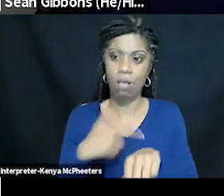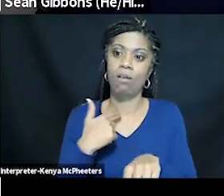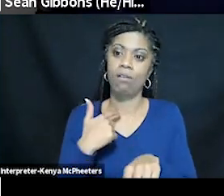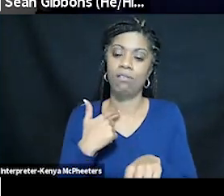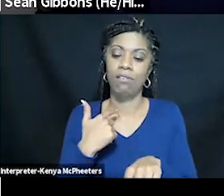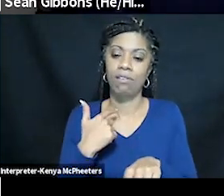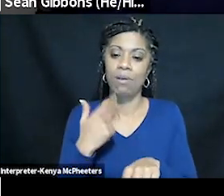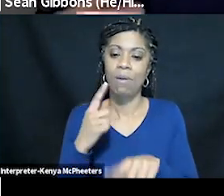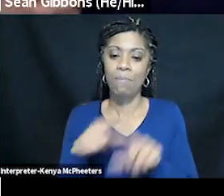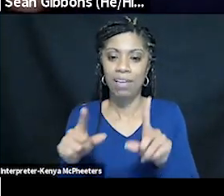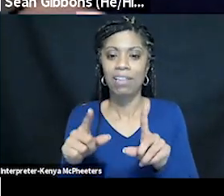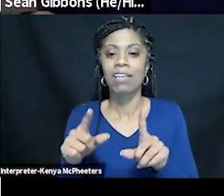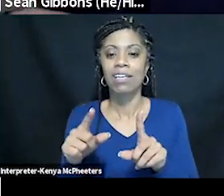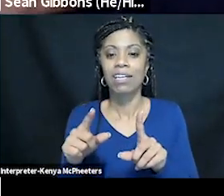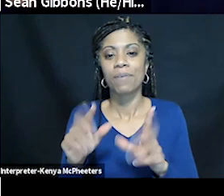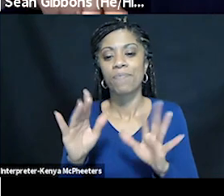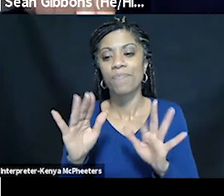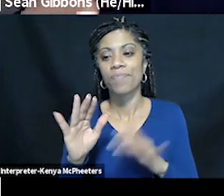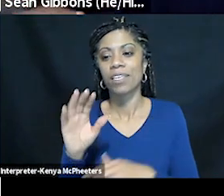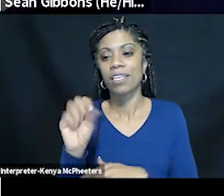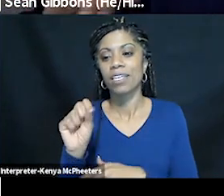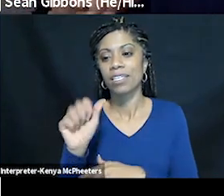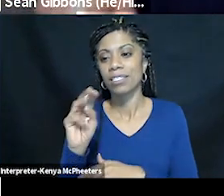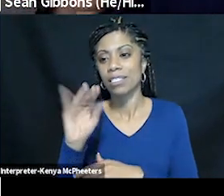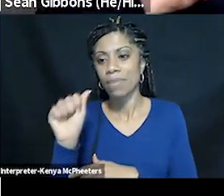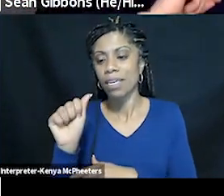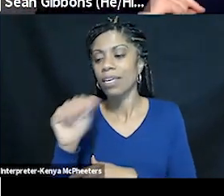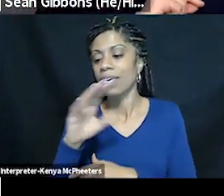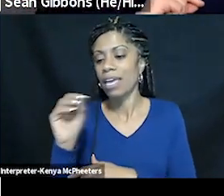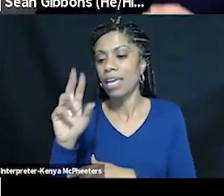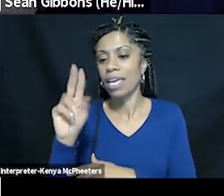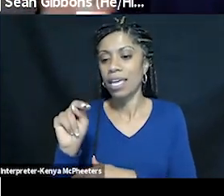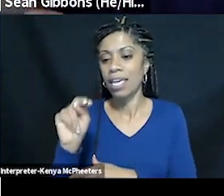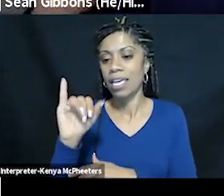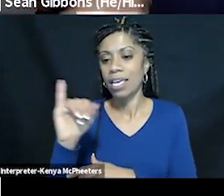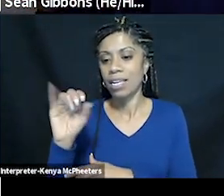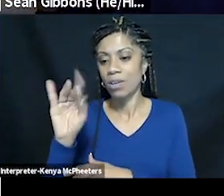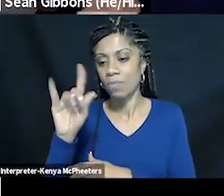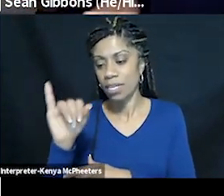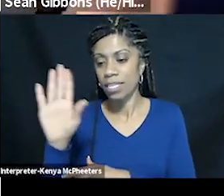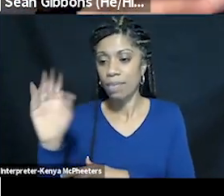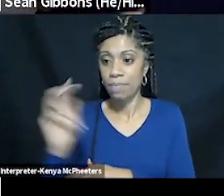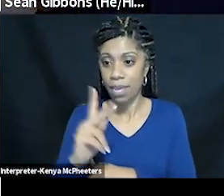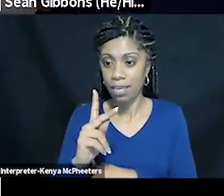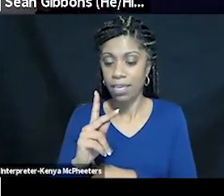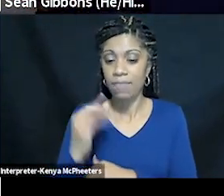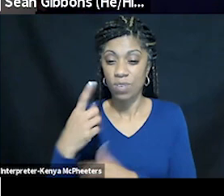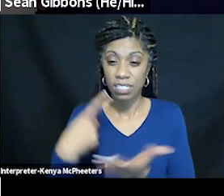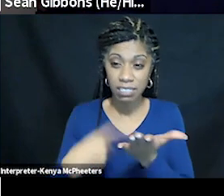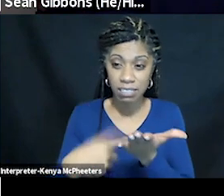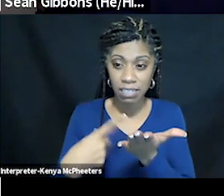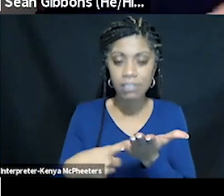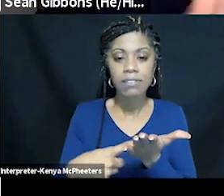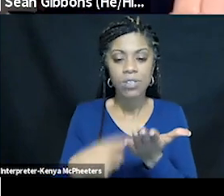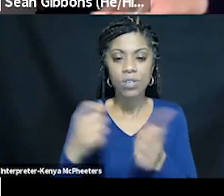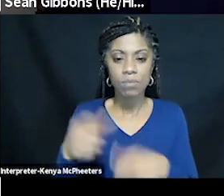Samia and Niiobli will be back. And several of our local groups have been hosting conversations on this tool. So if you want to go a little bit deeper and have a chance to discuss it with colleagues, that may be a good place